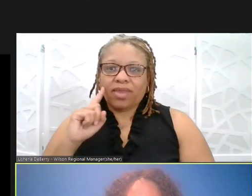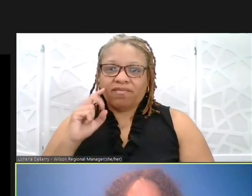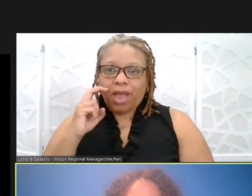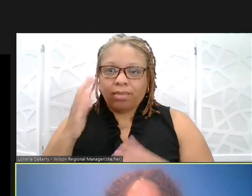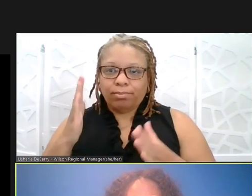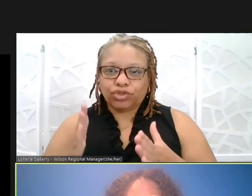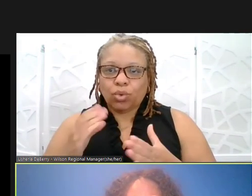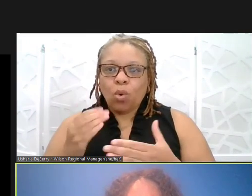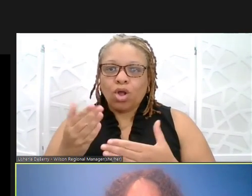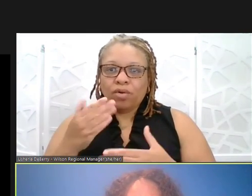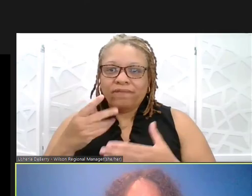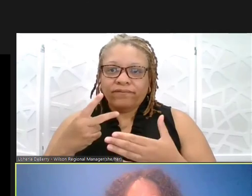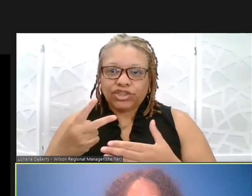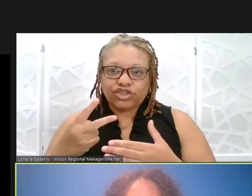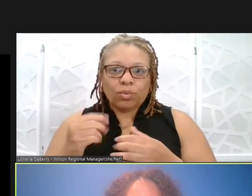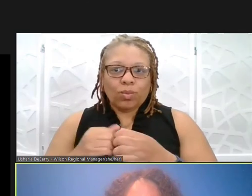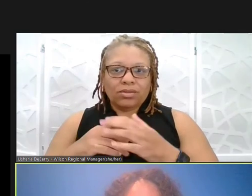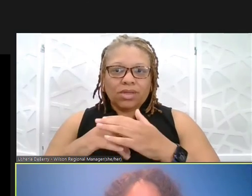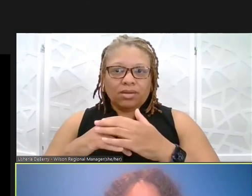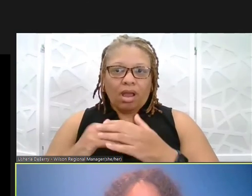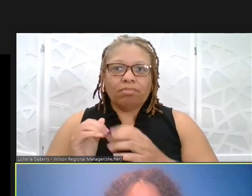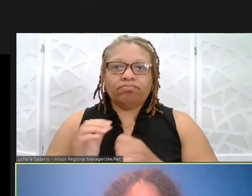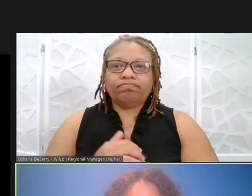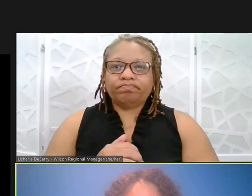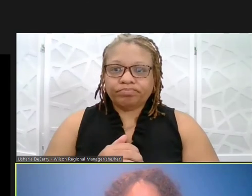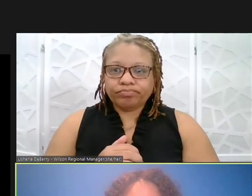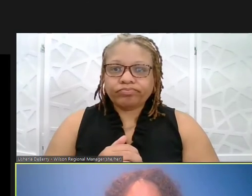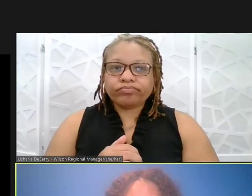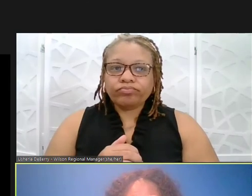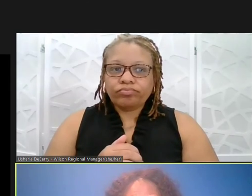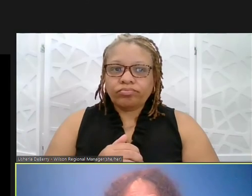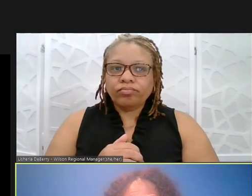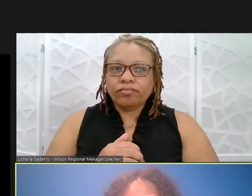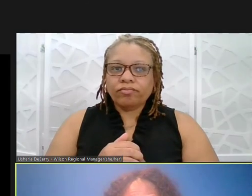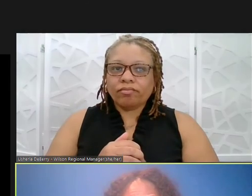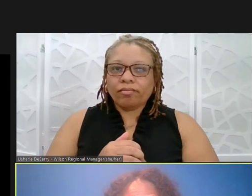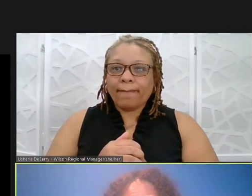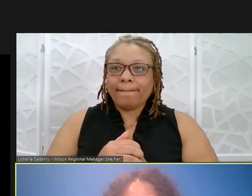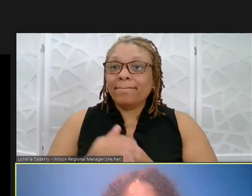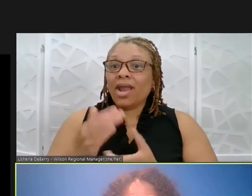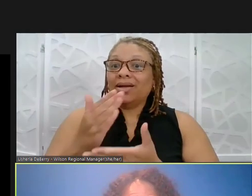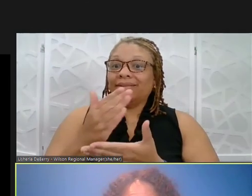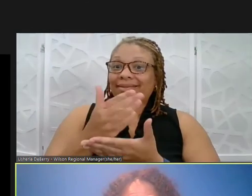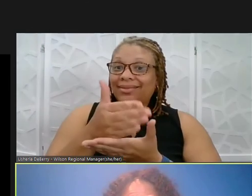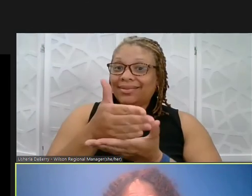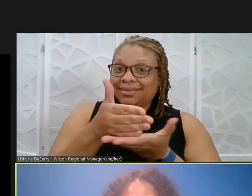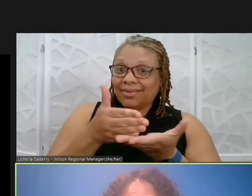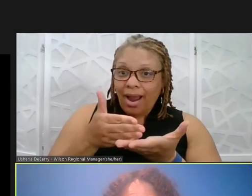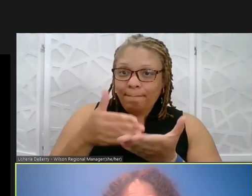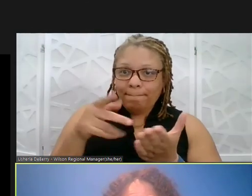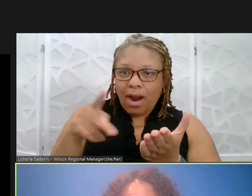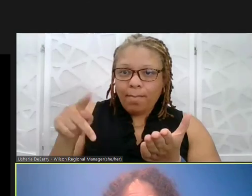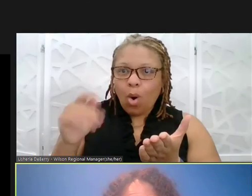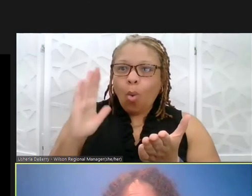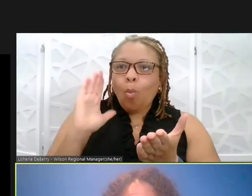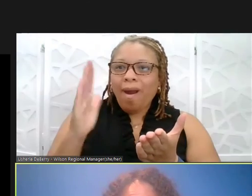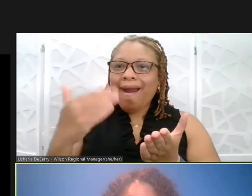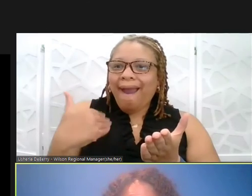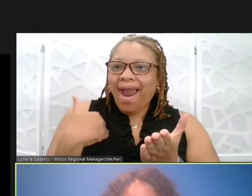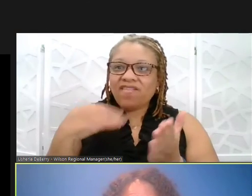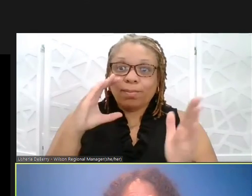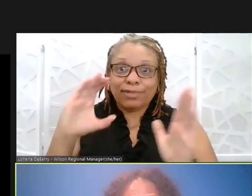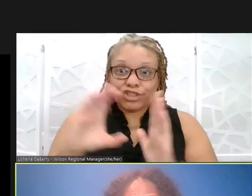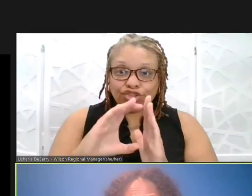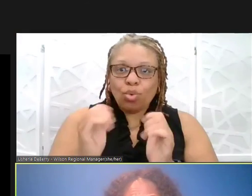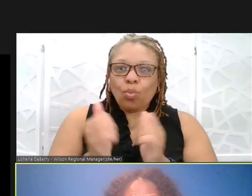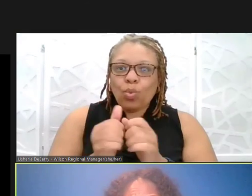Giving them information about what I look like, because they have to give that information tactily to the deafblind